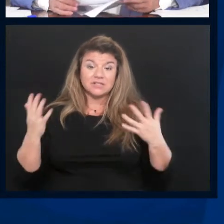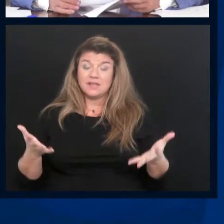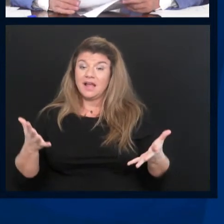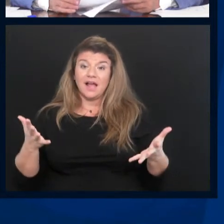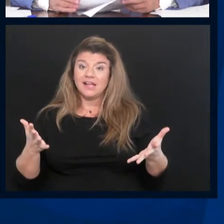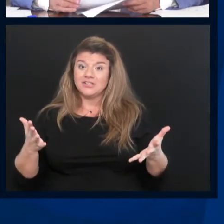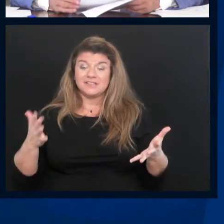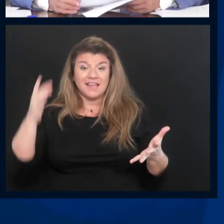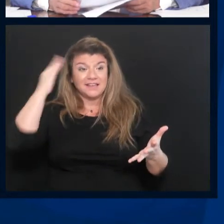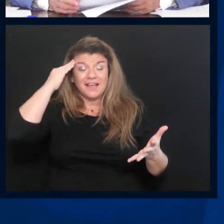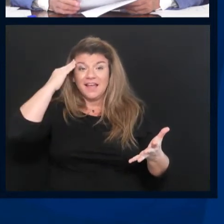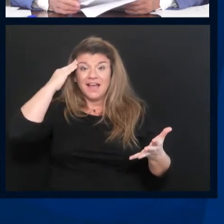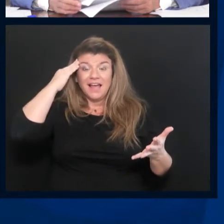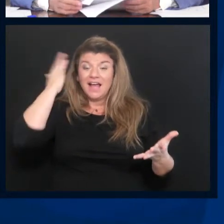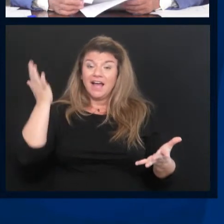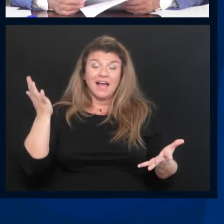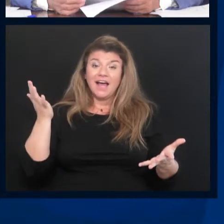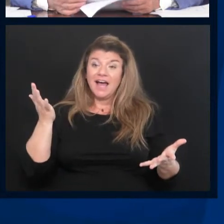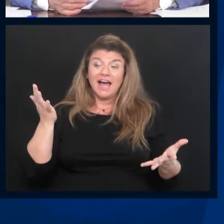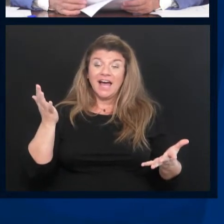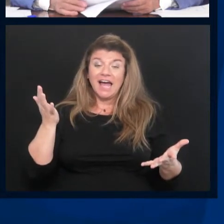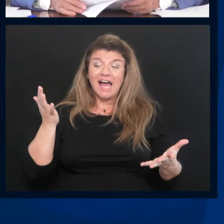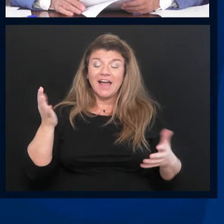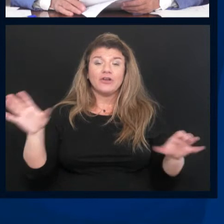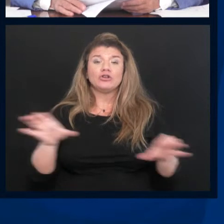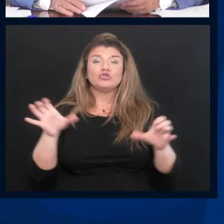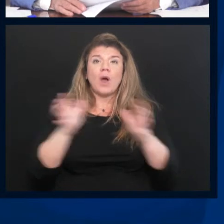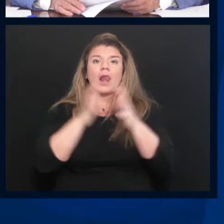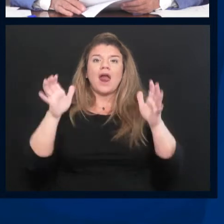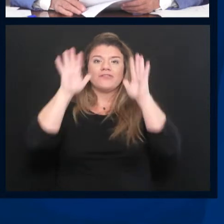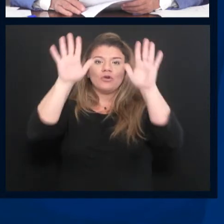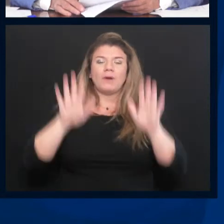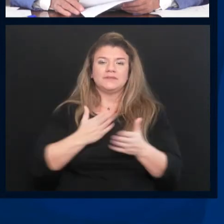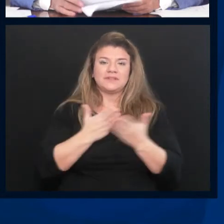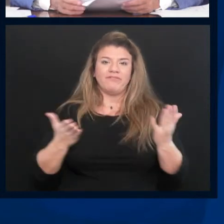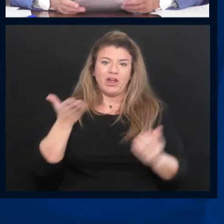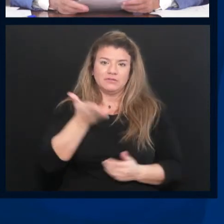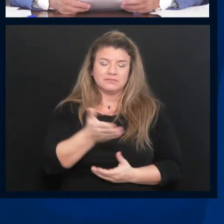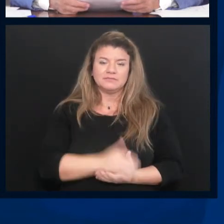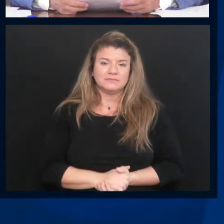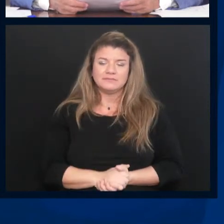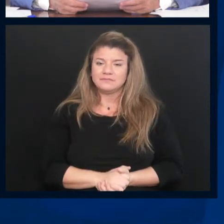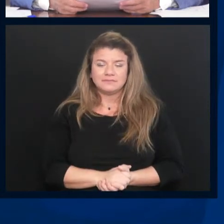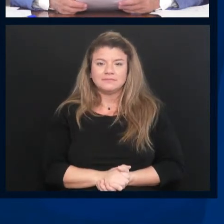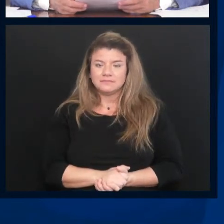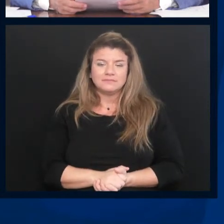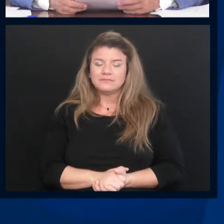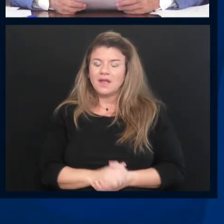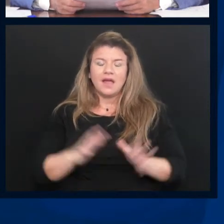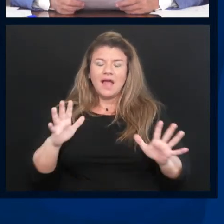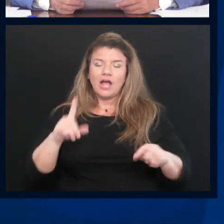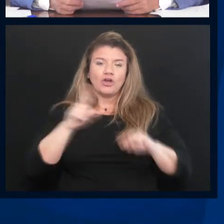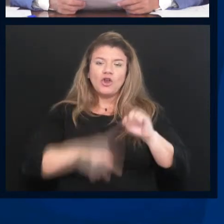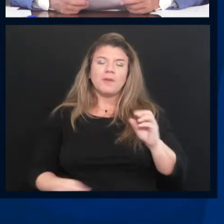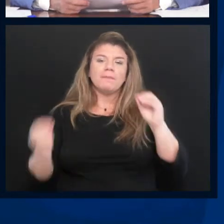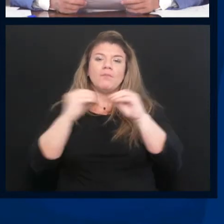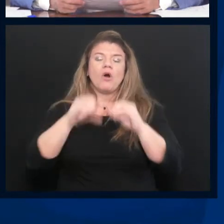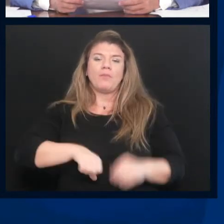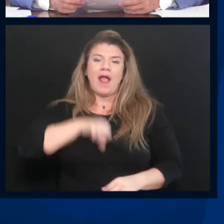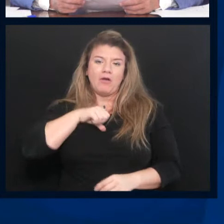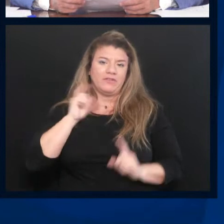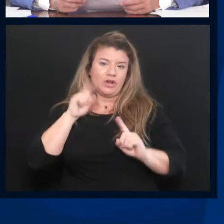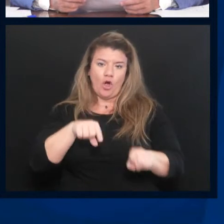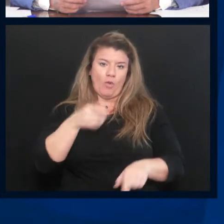just think that they're just doing a lot of great stuff there, and I couldn't be more proud than to go